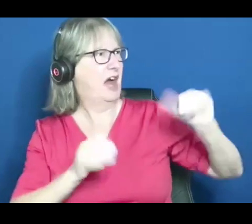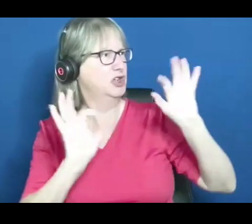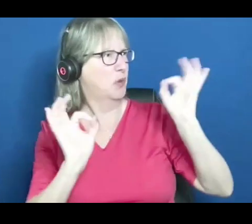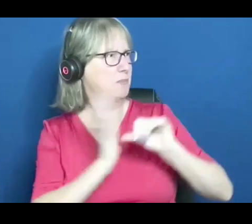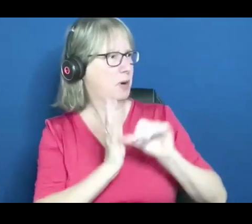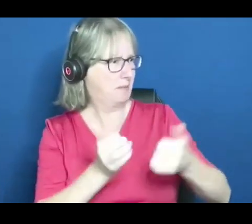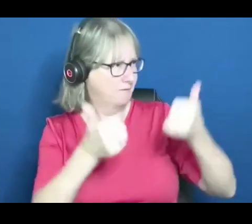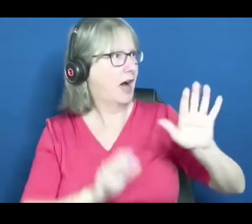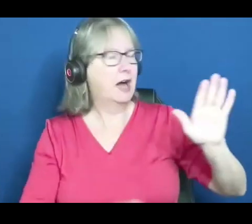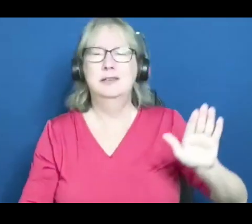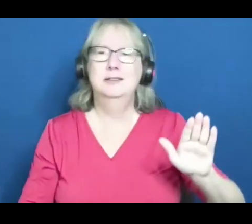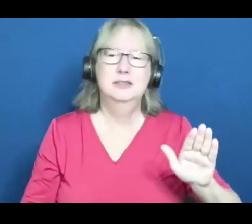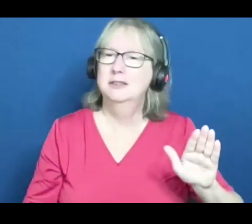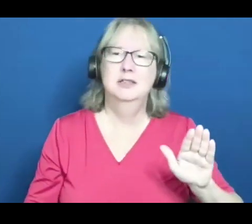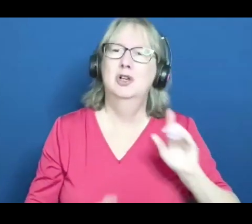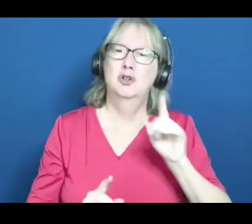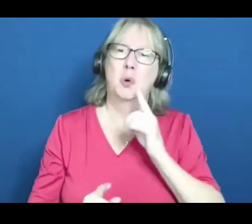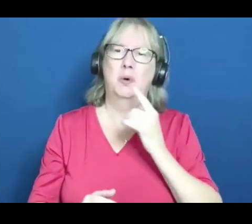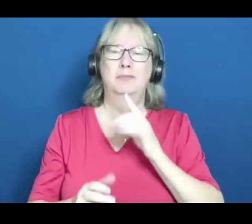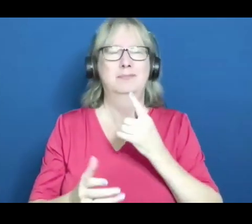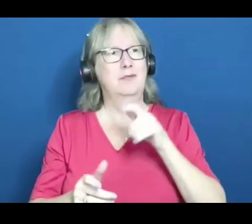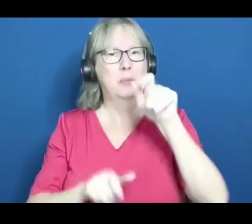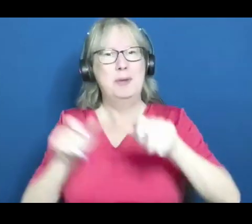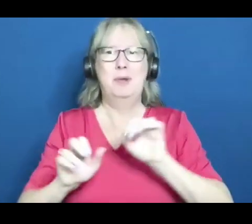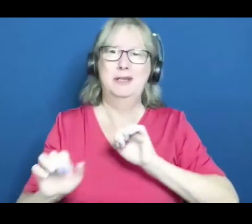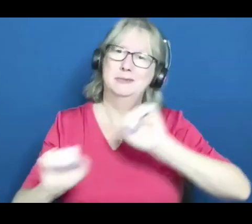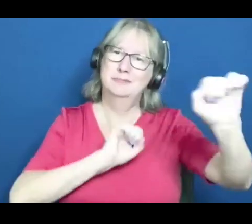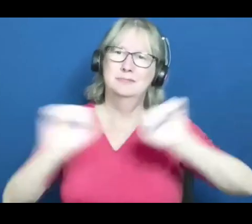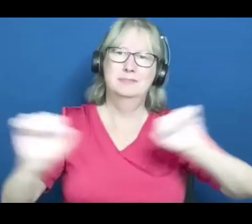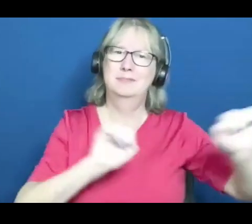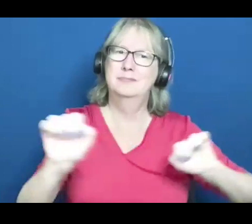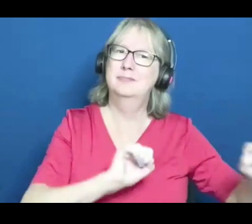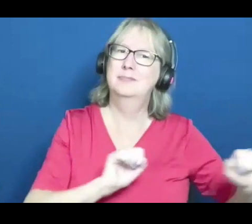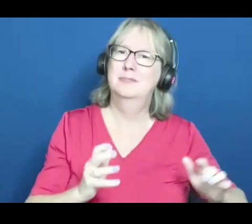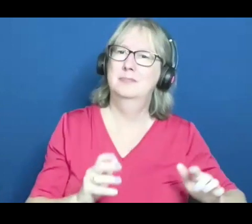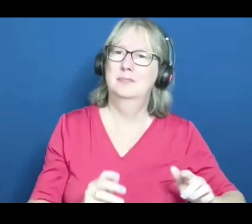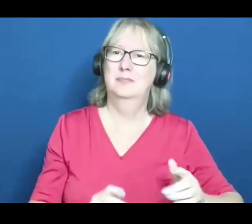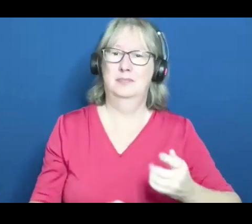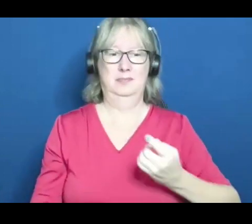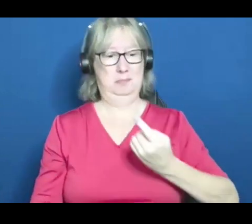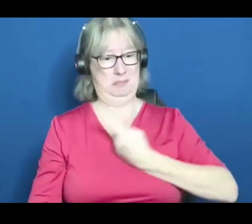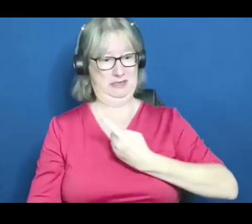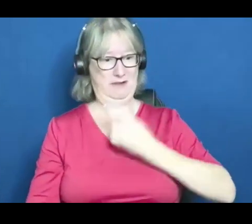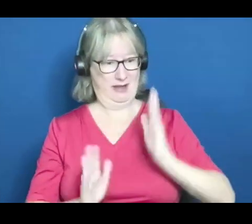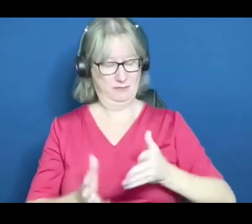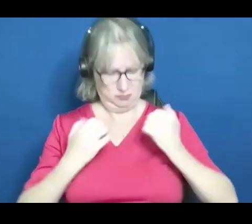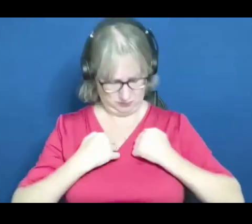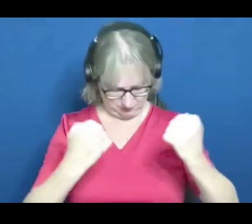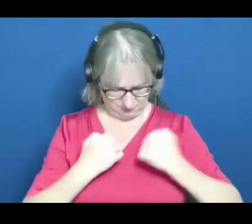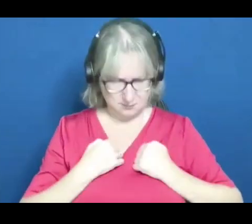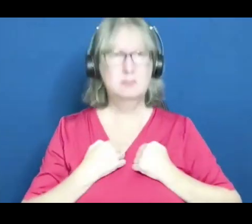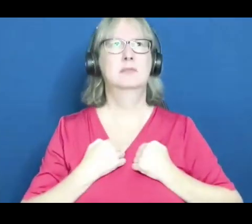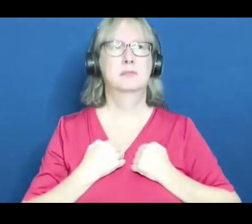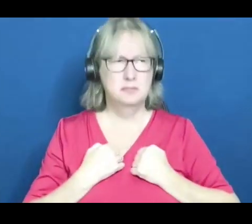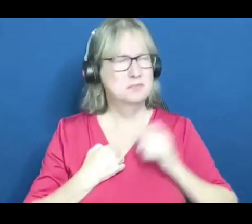much an individual thing, and you've just, you know, I guess it's down to the individual themselves to understand and realize they've got a